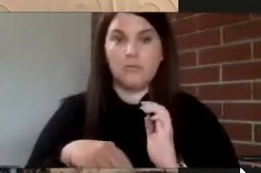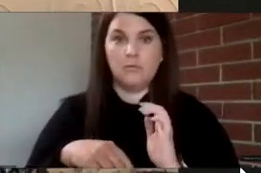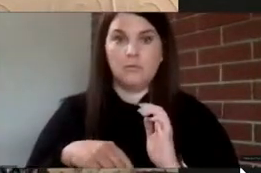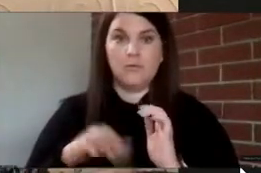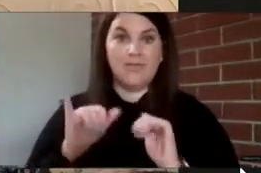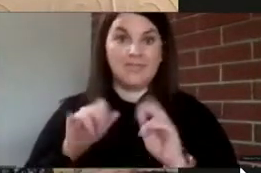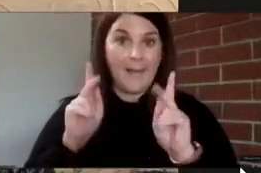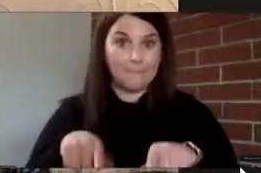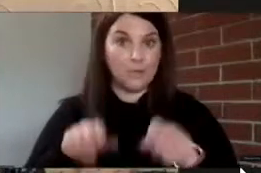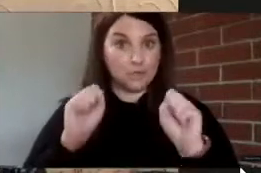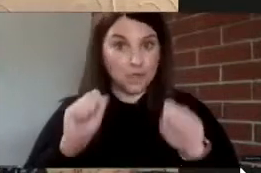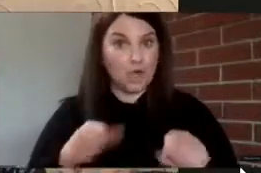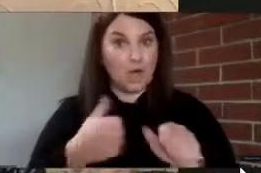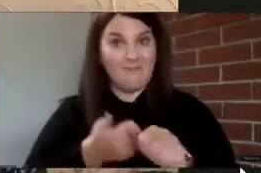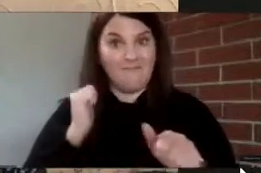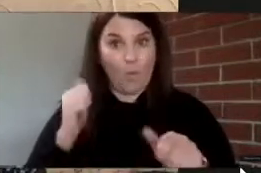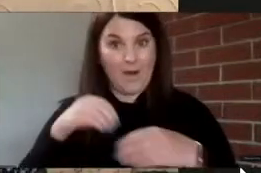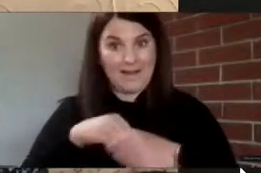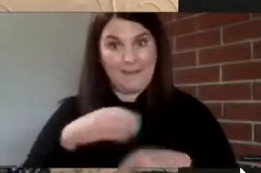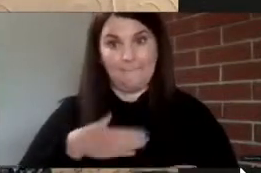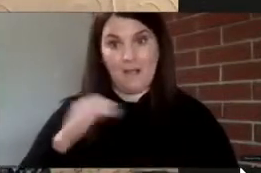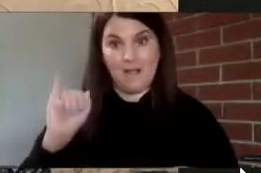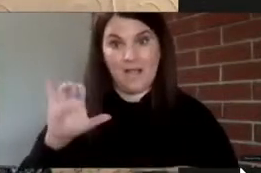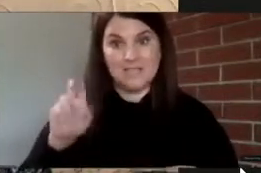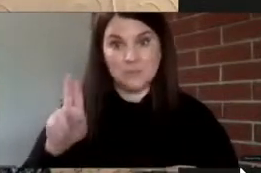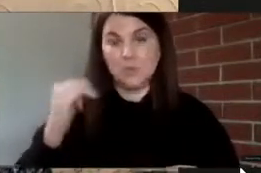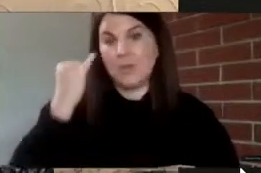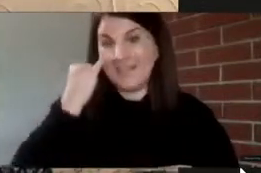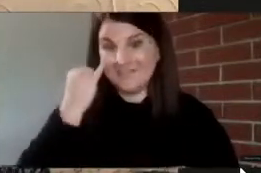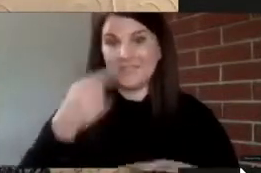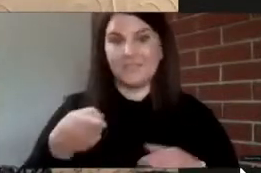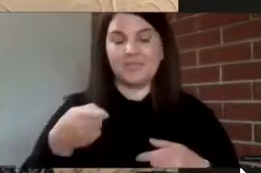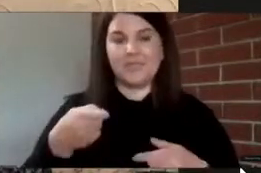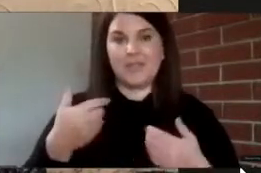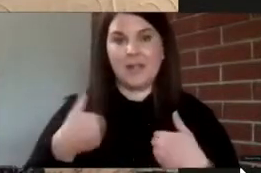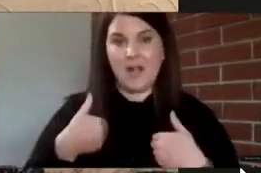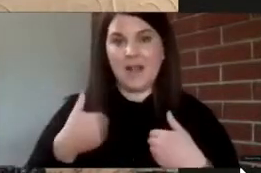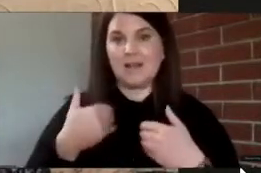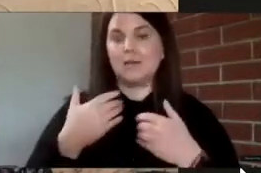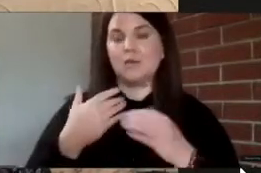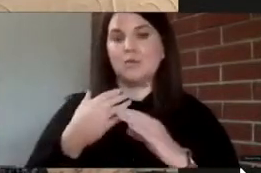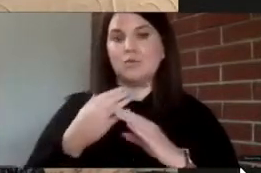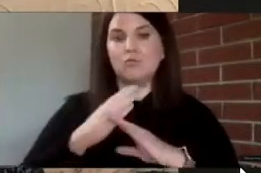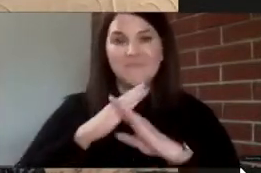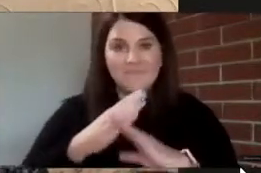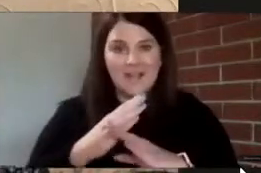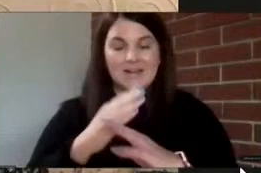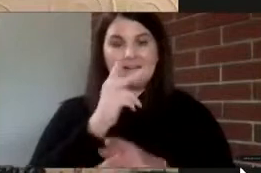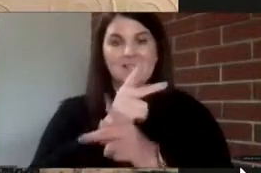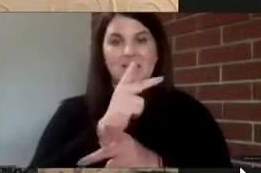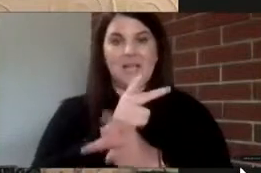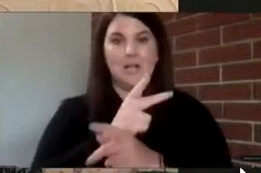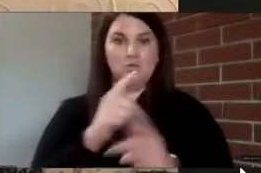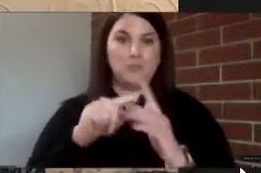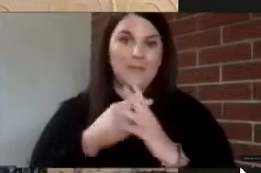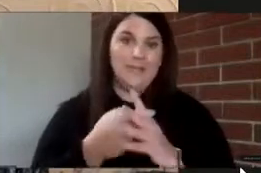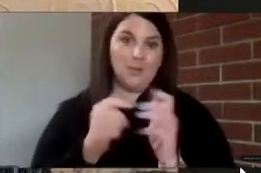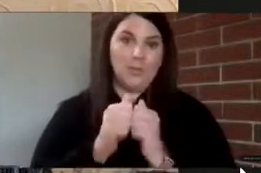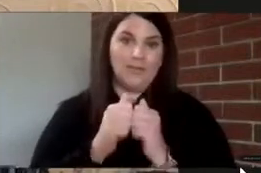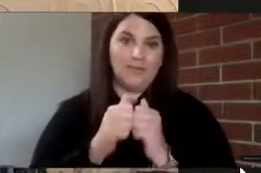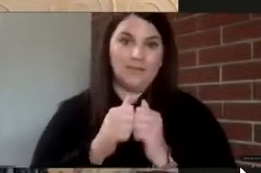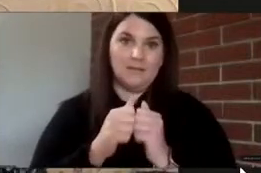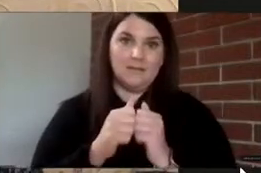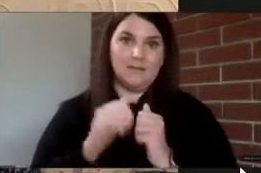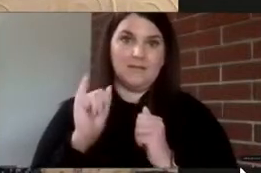person could have avoided being in my ICU if they had had preventative care to begin with, if they